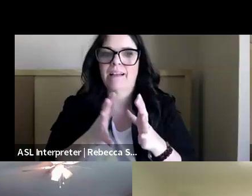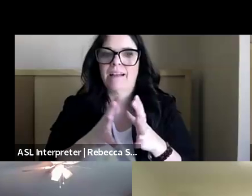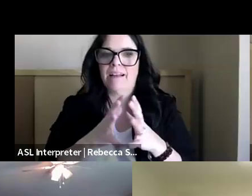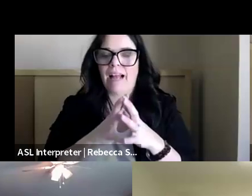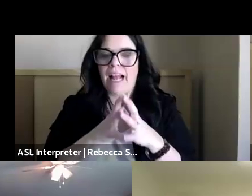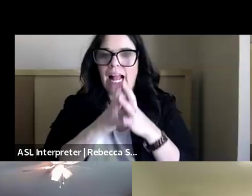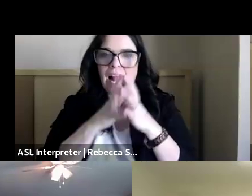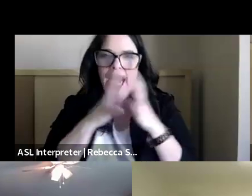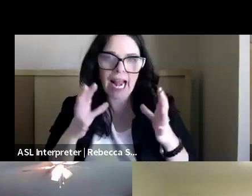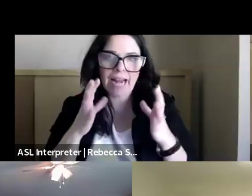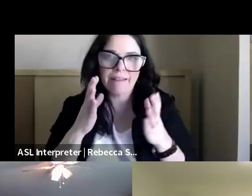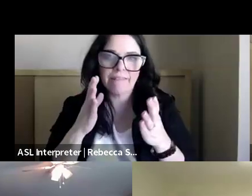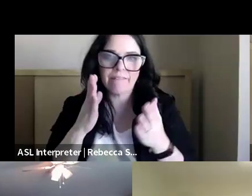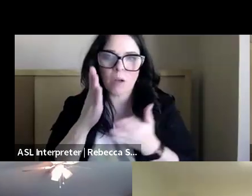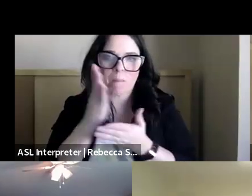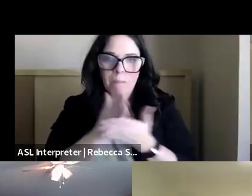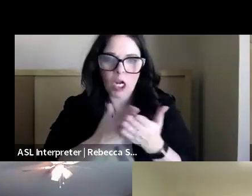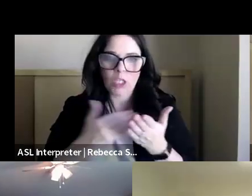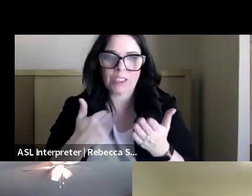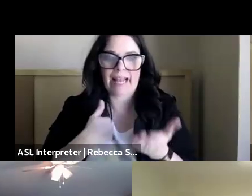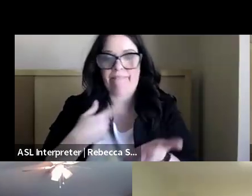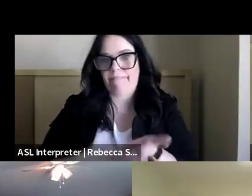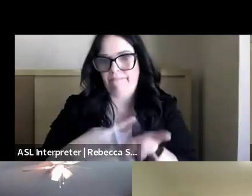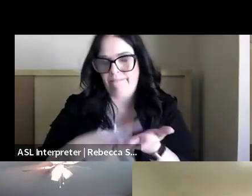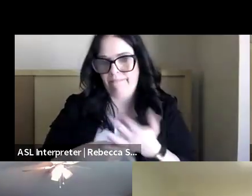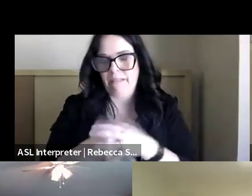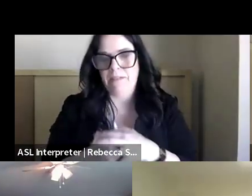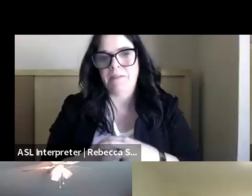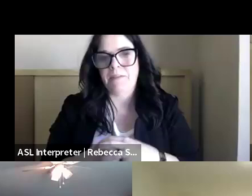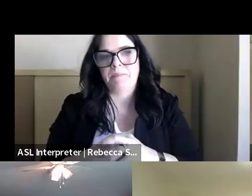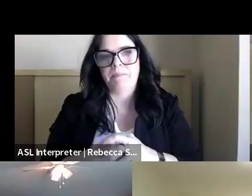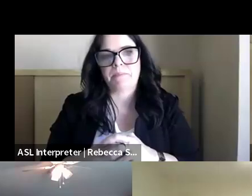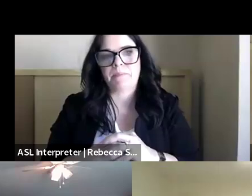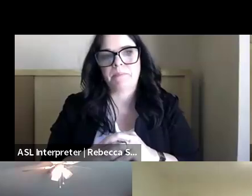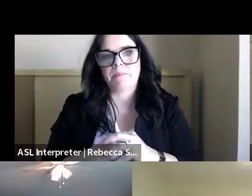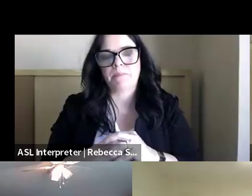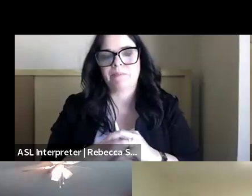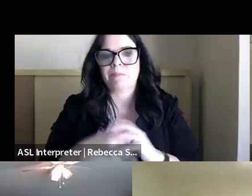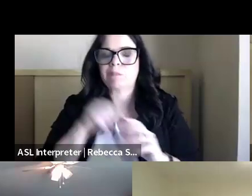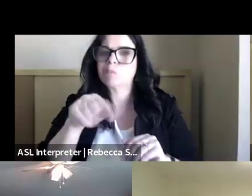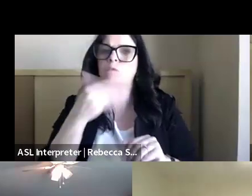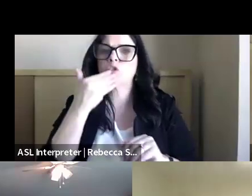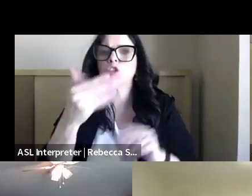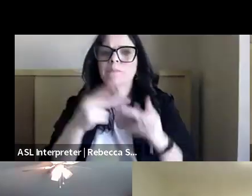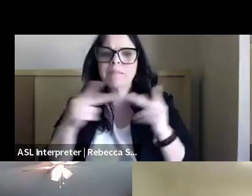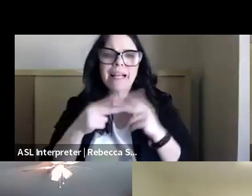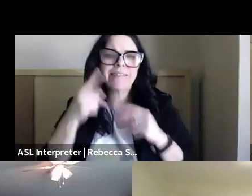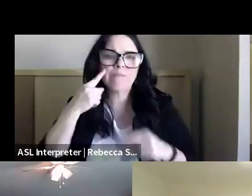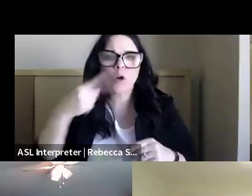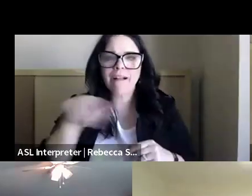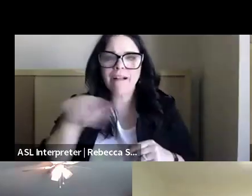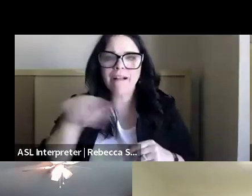portions to have conversations with. It's a really good place for the networks to have some